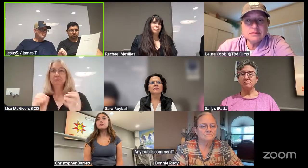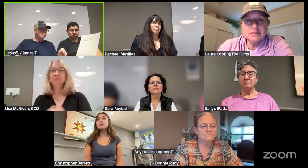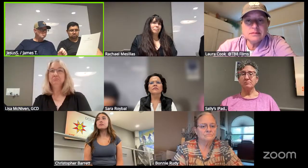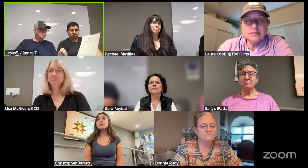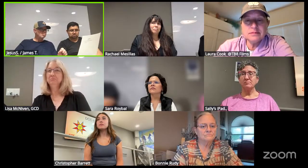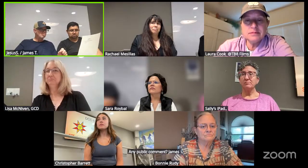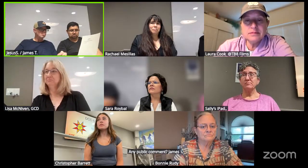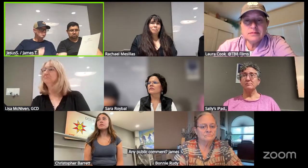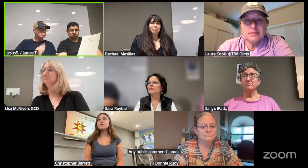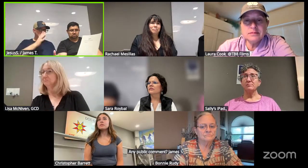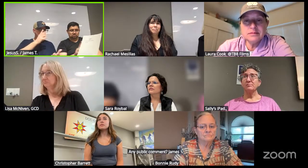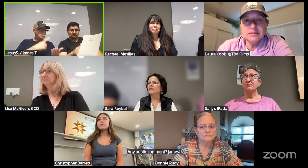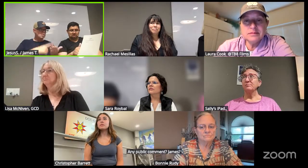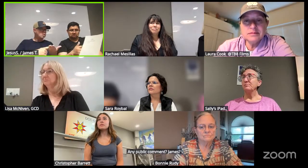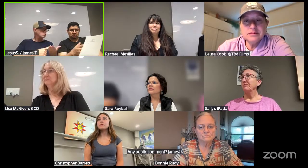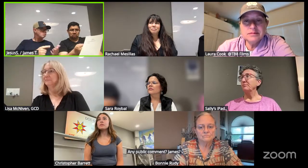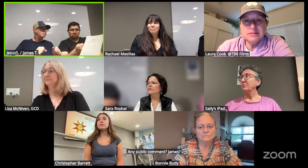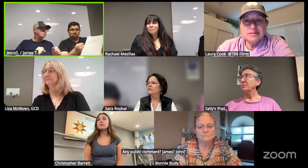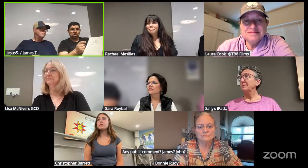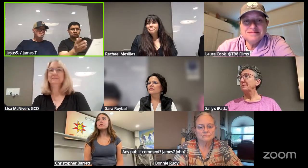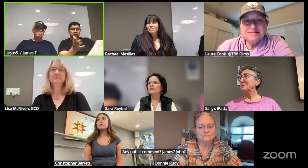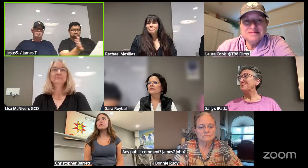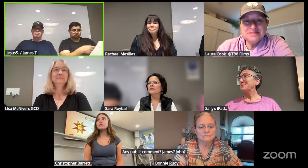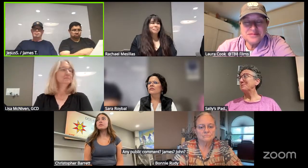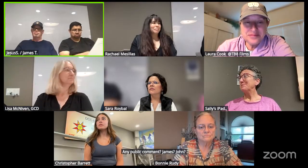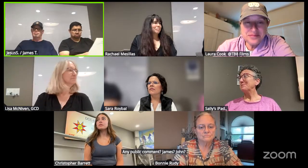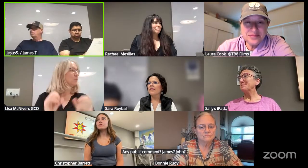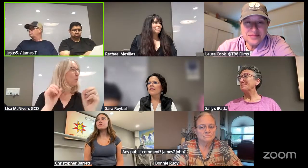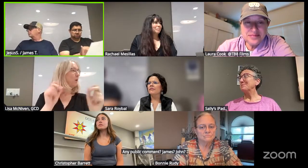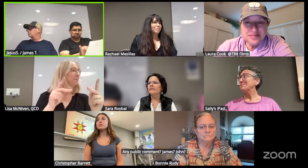James? John?